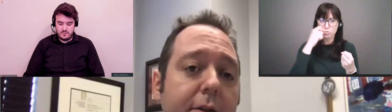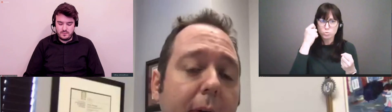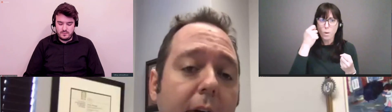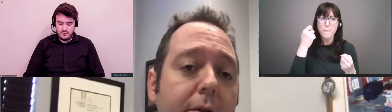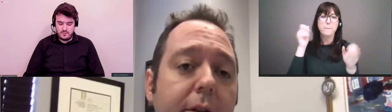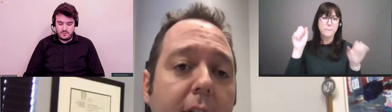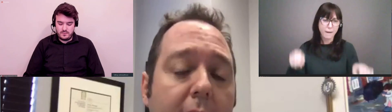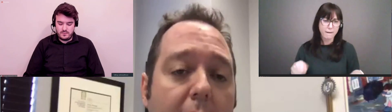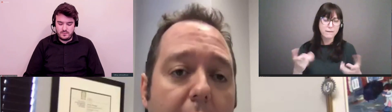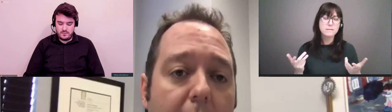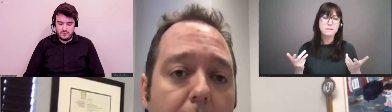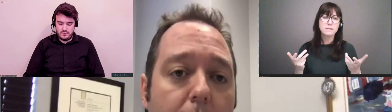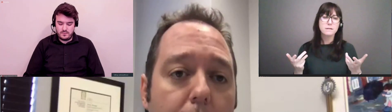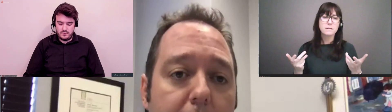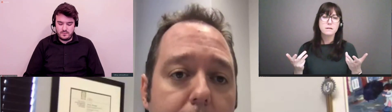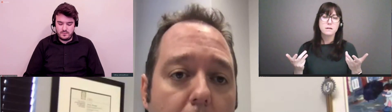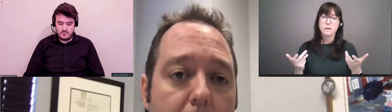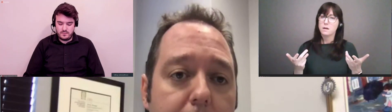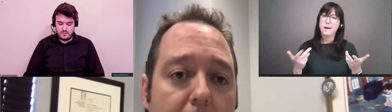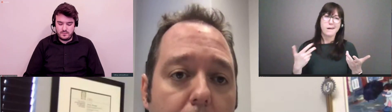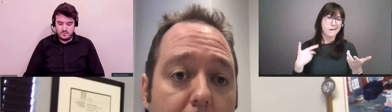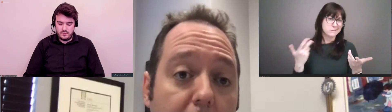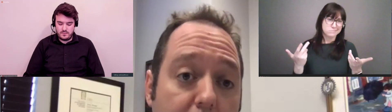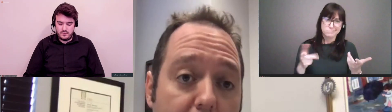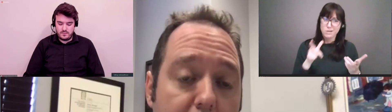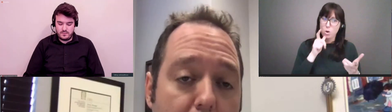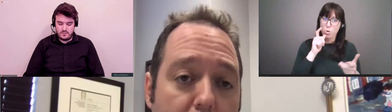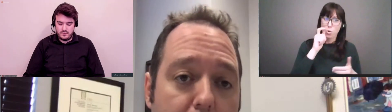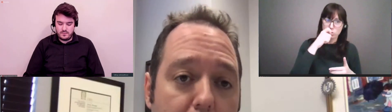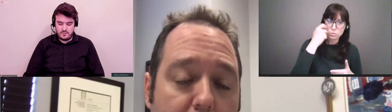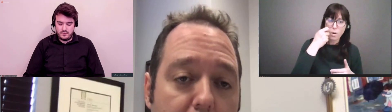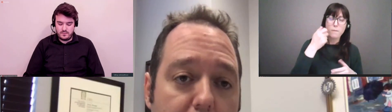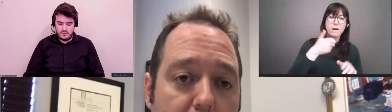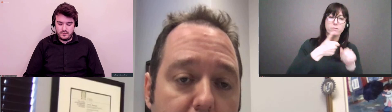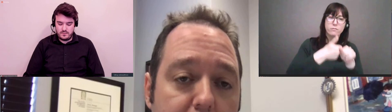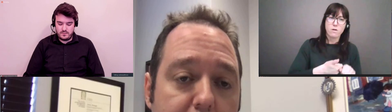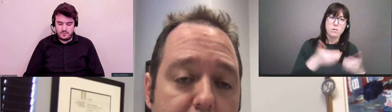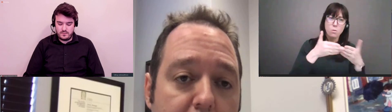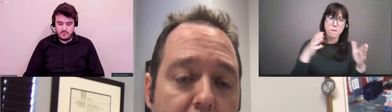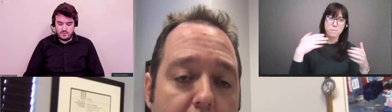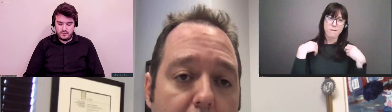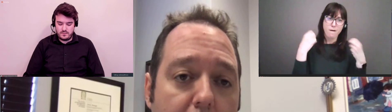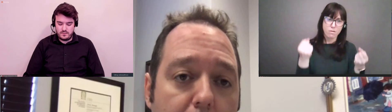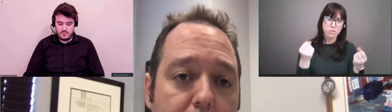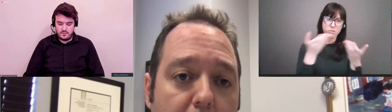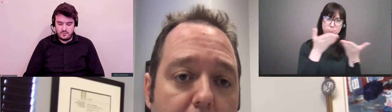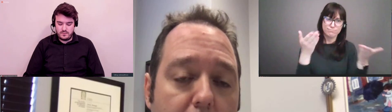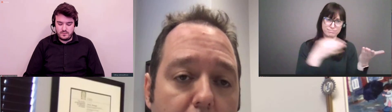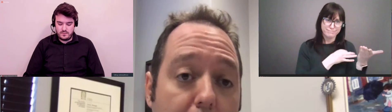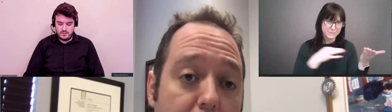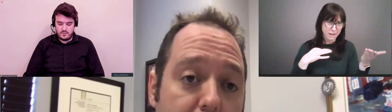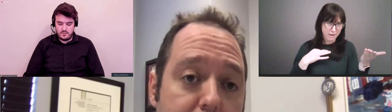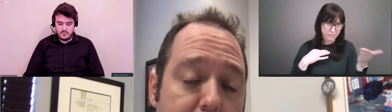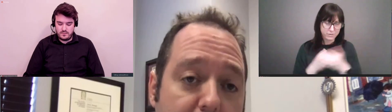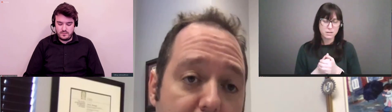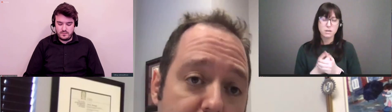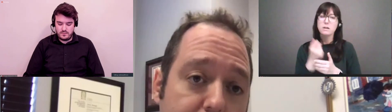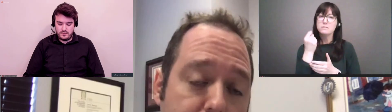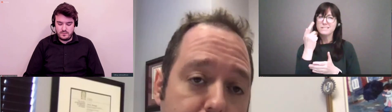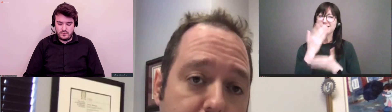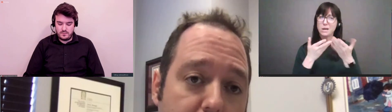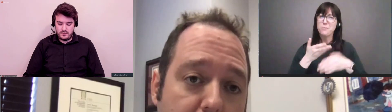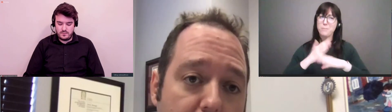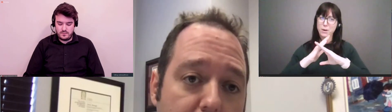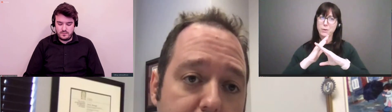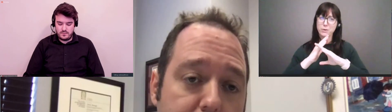decisions around who gets swabbed really are guided by our public health colleagues. There are barriers to getting